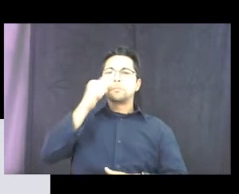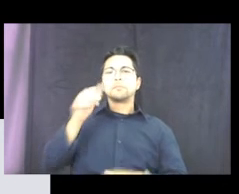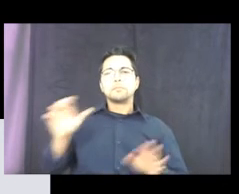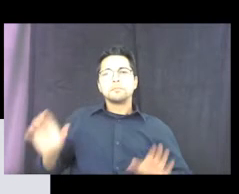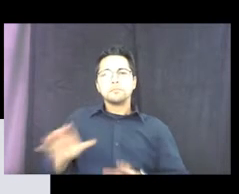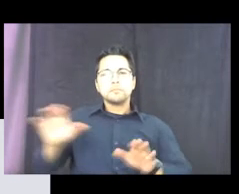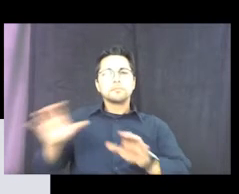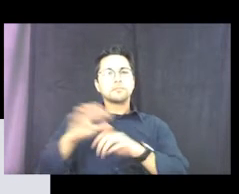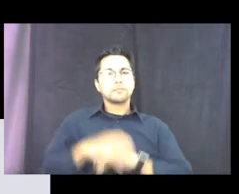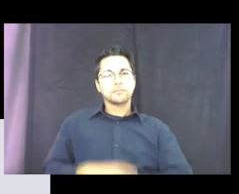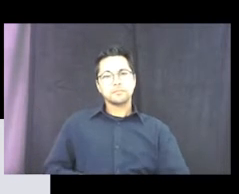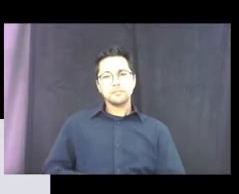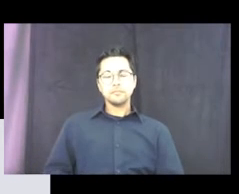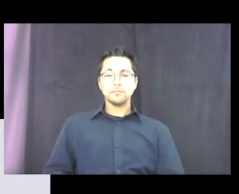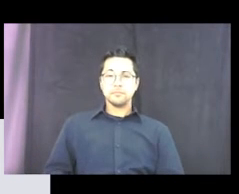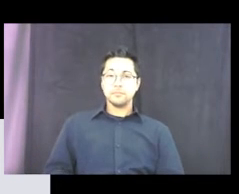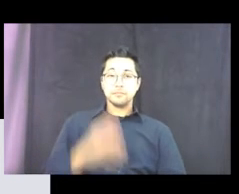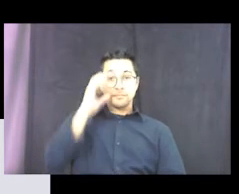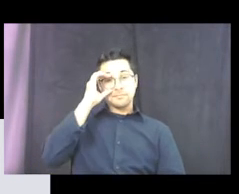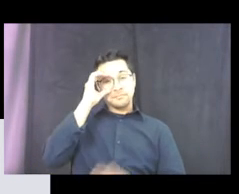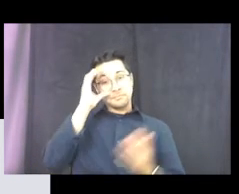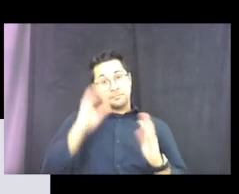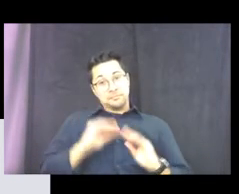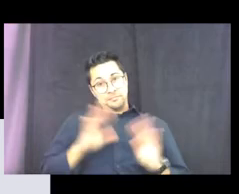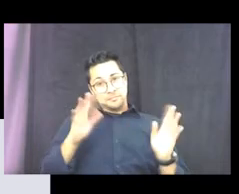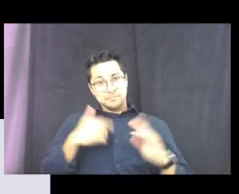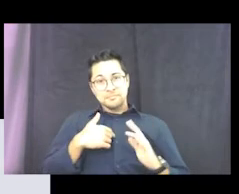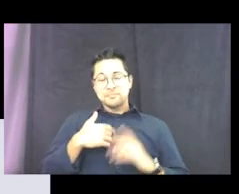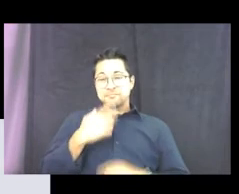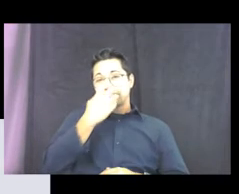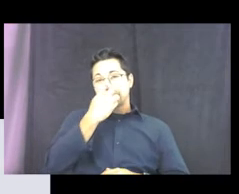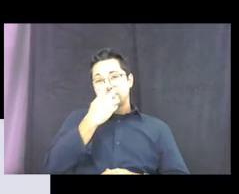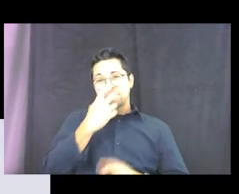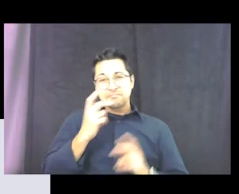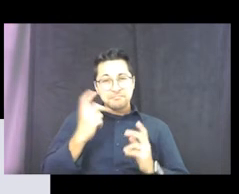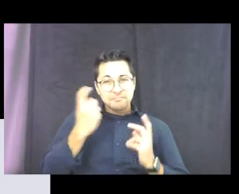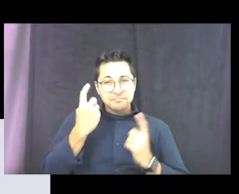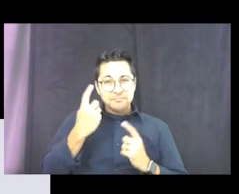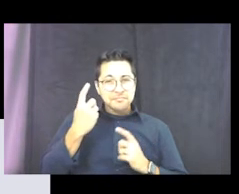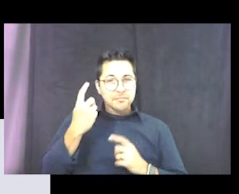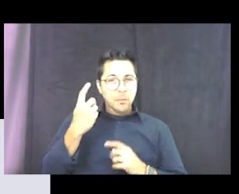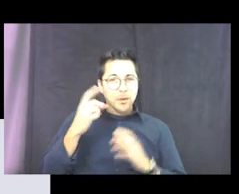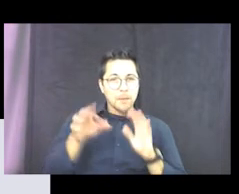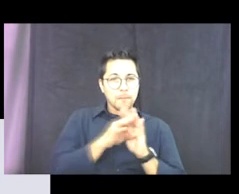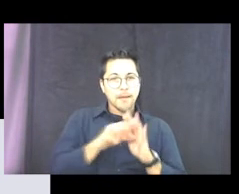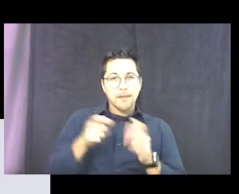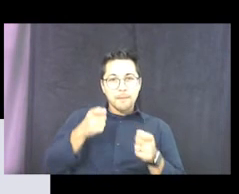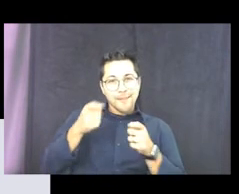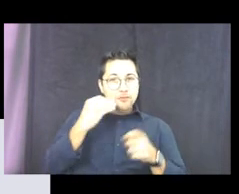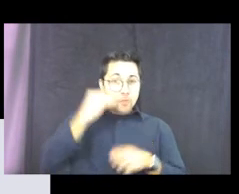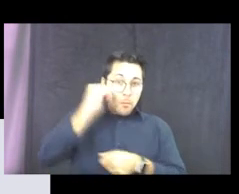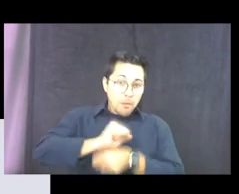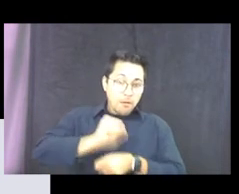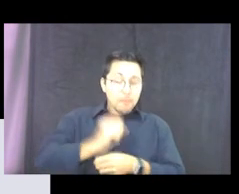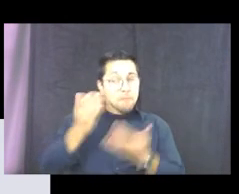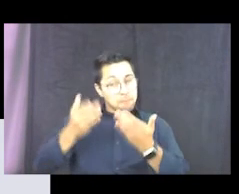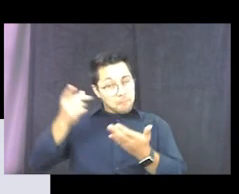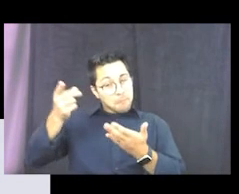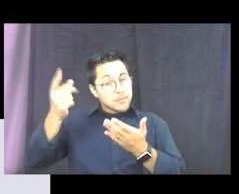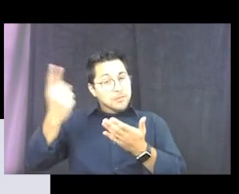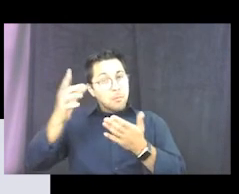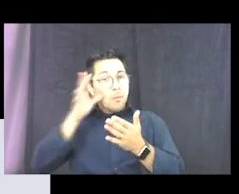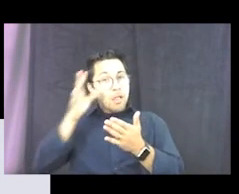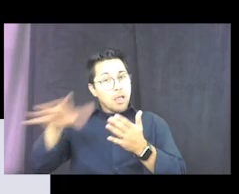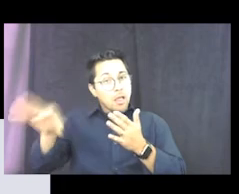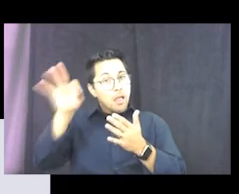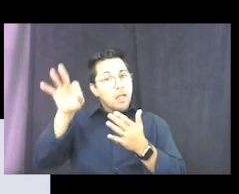activities. Well, clearly, I highly doubt if someone's going to pick manage homework, but they may. But just